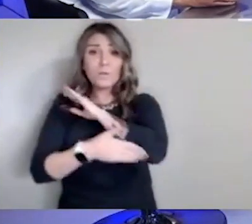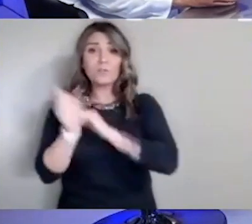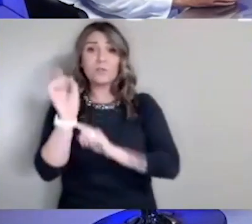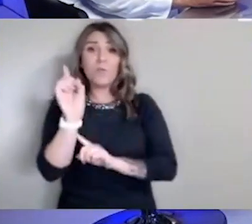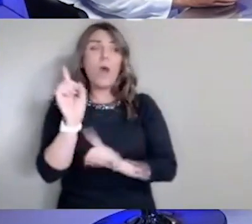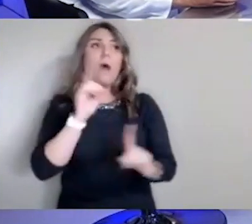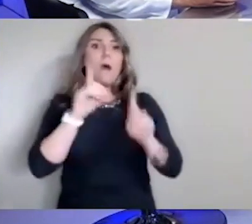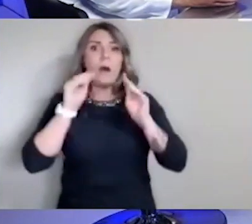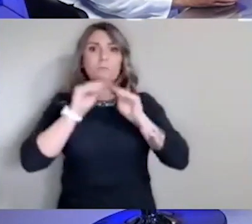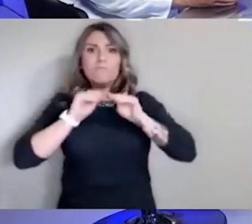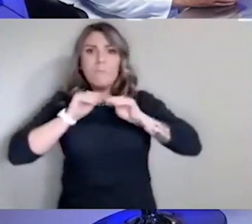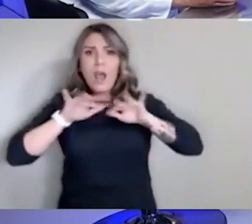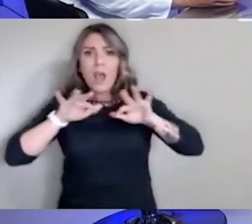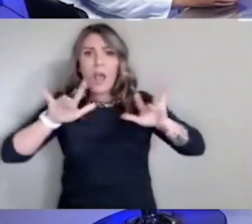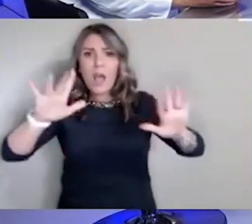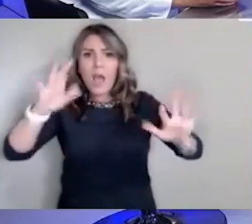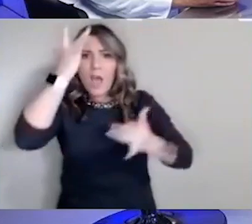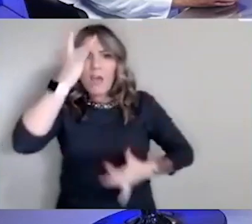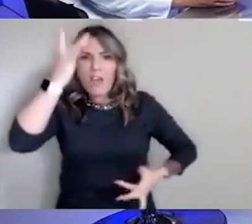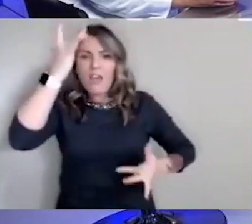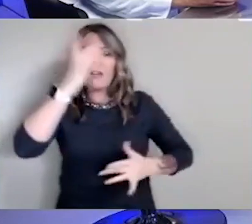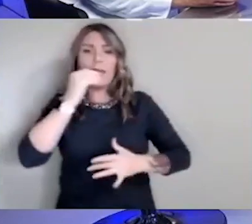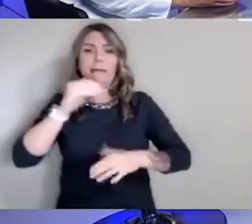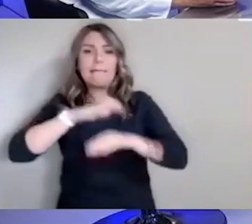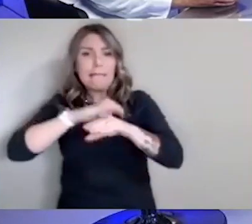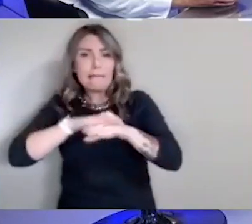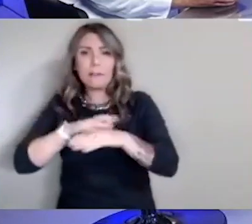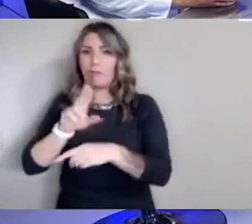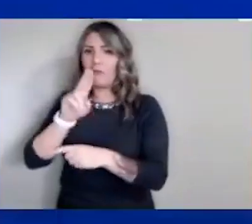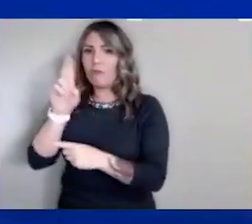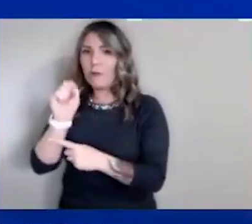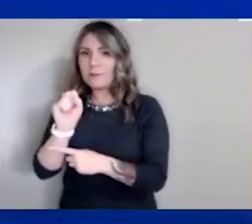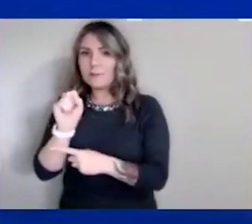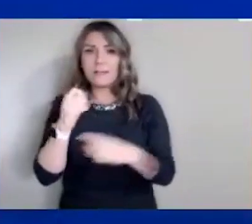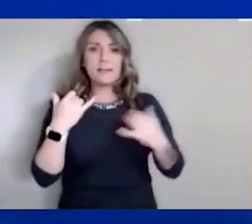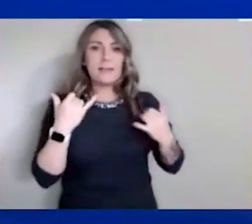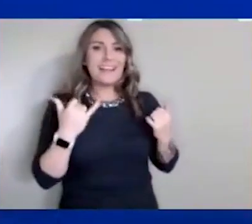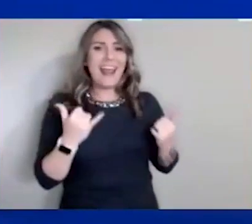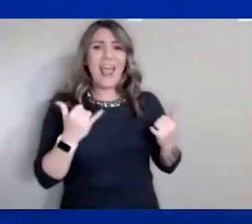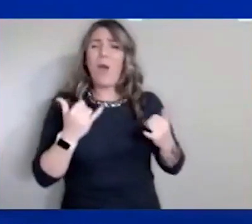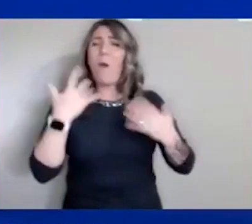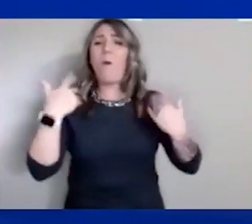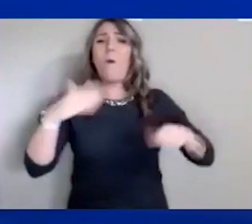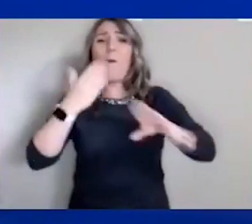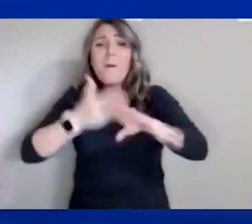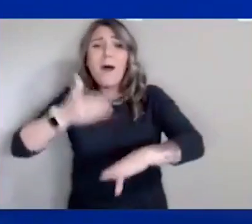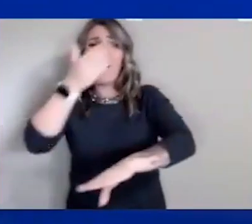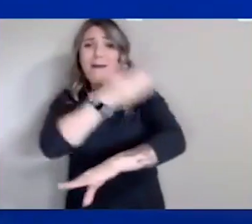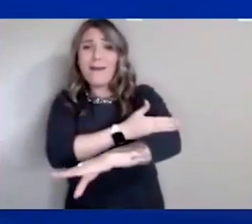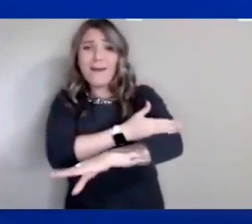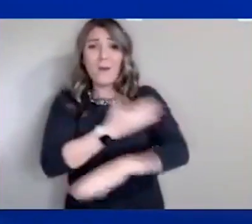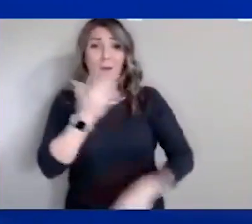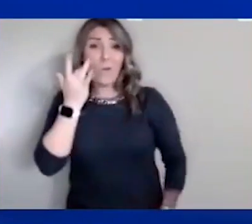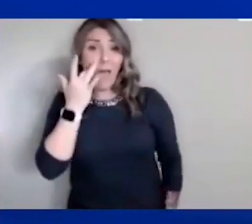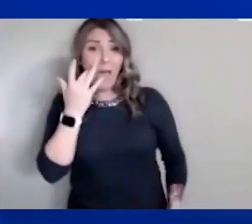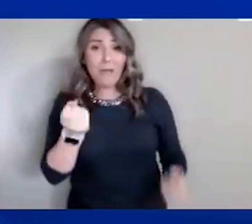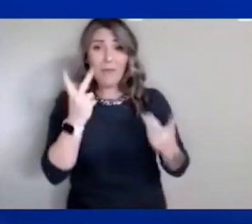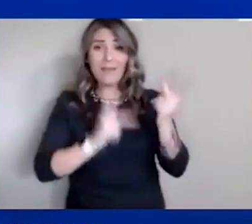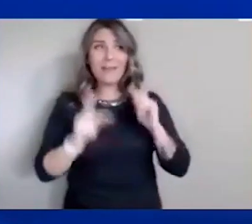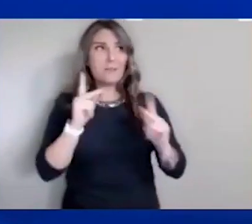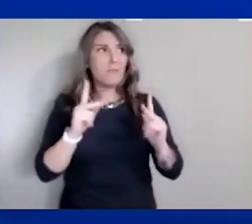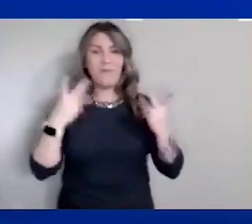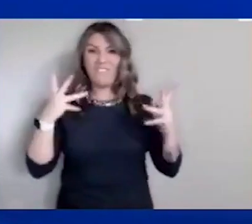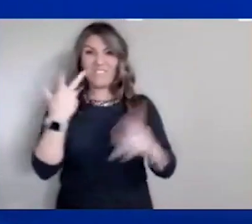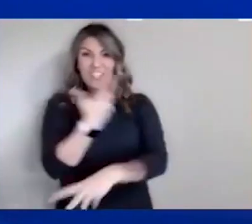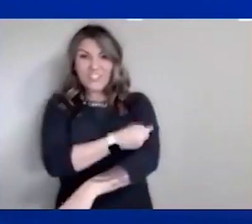disease, like England and the United States, are now doing so much better because so many people have been vaccinated, and the